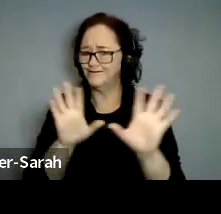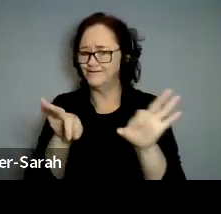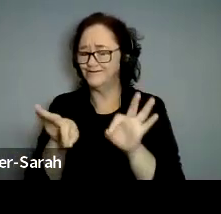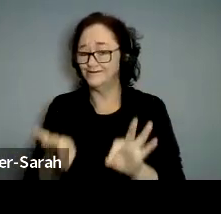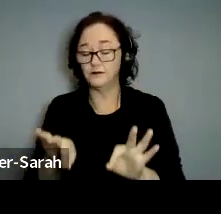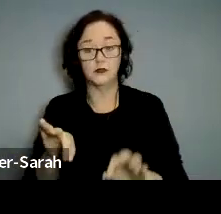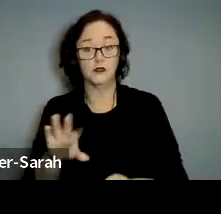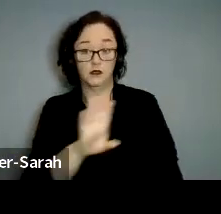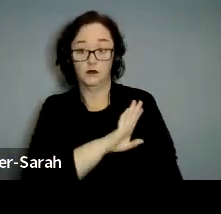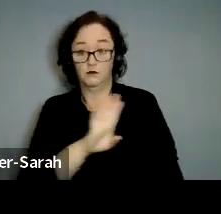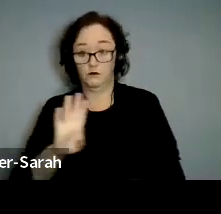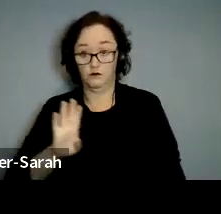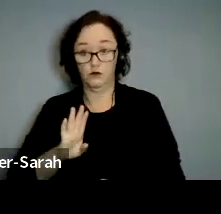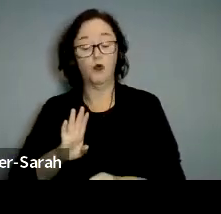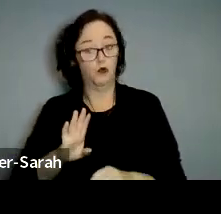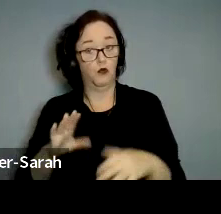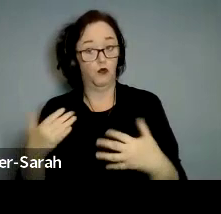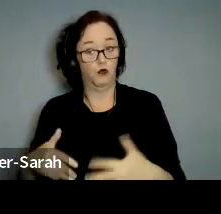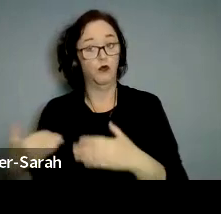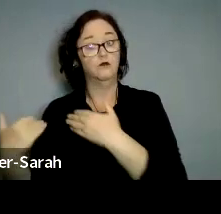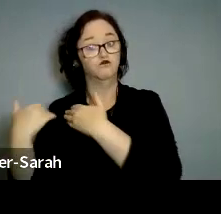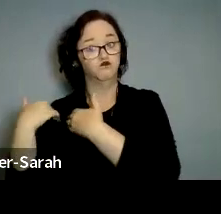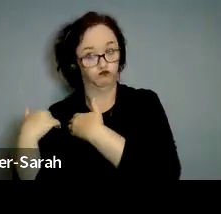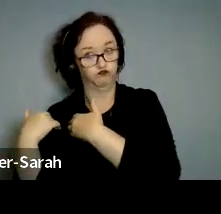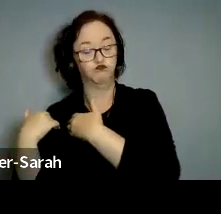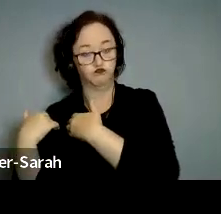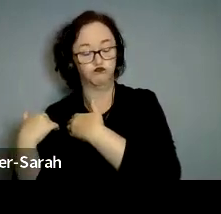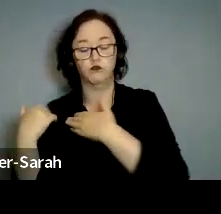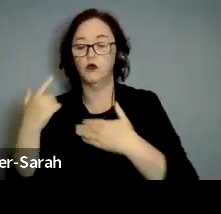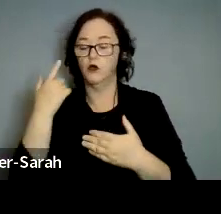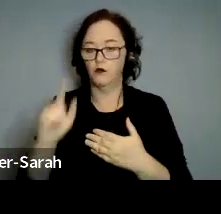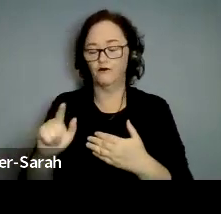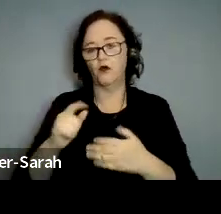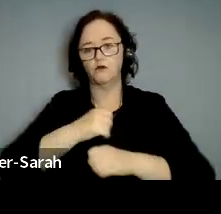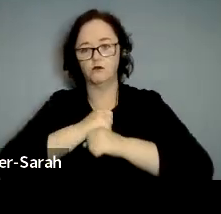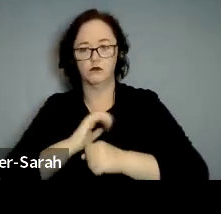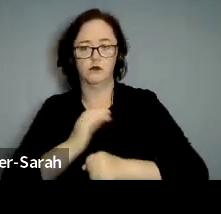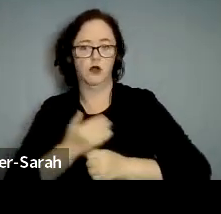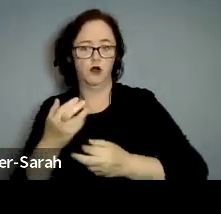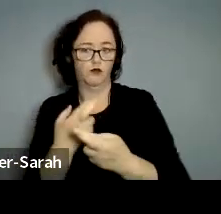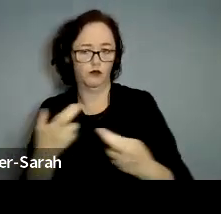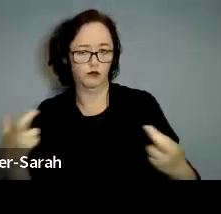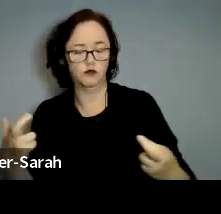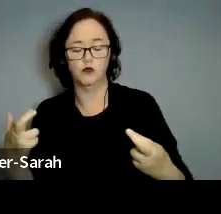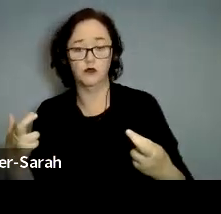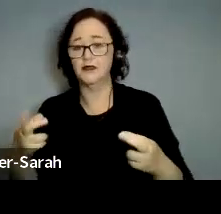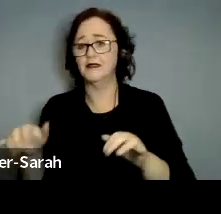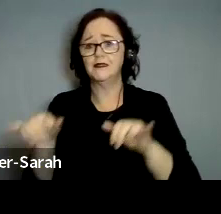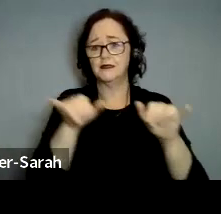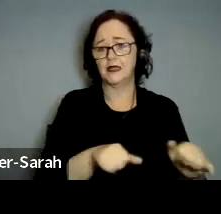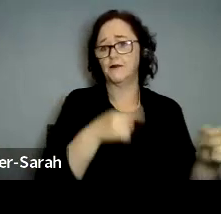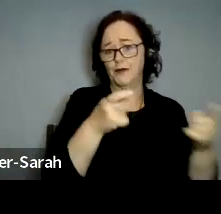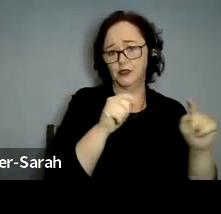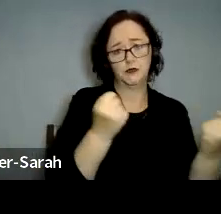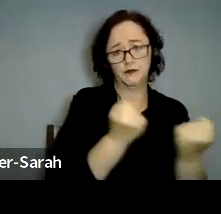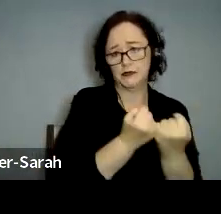as responsible for protecting our resources and managing the finances of an organization as the management team is. Or maybe